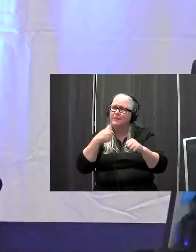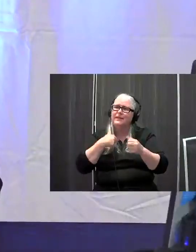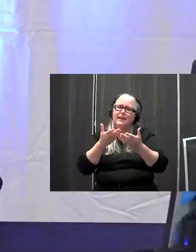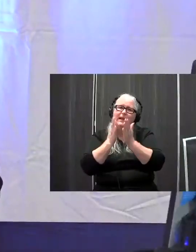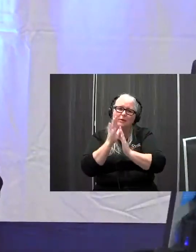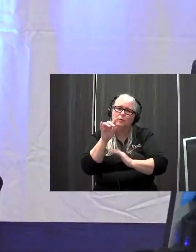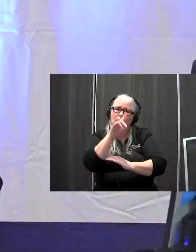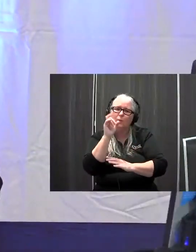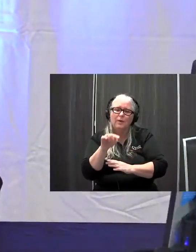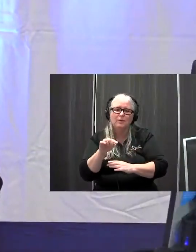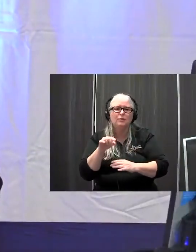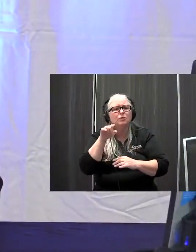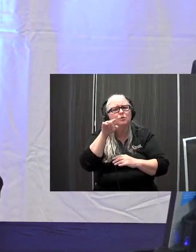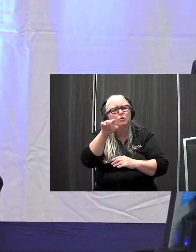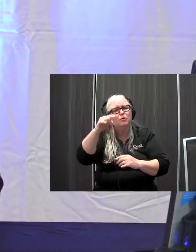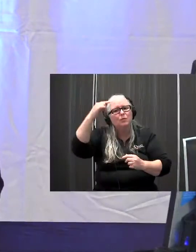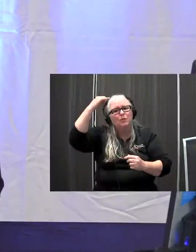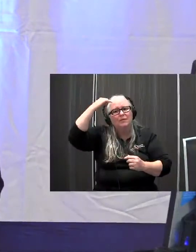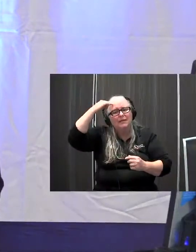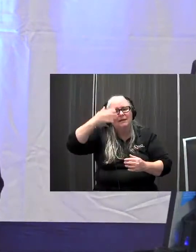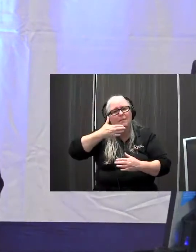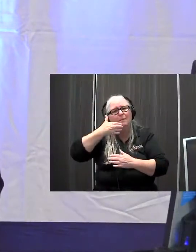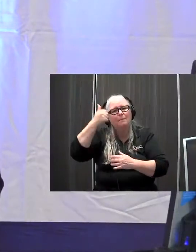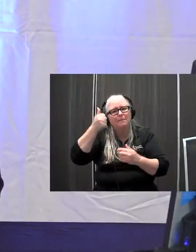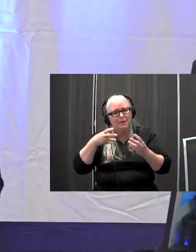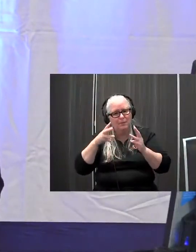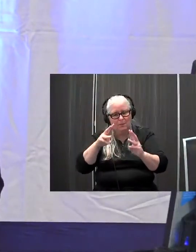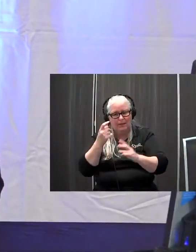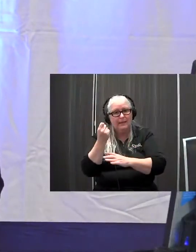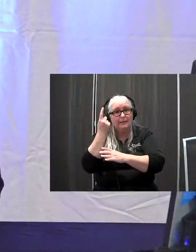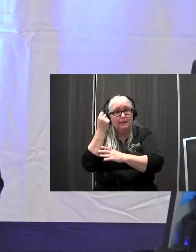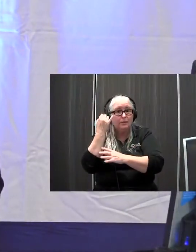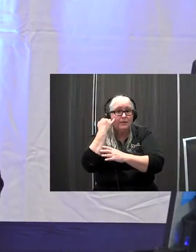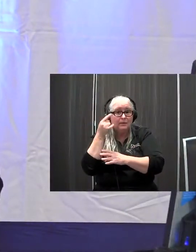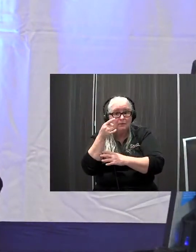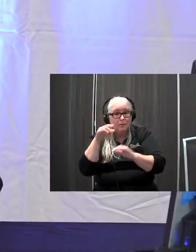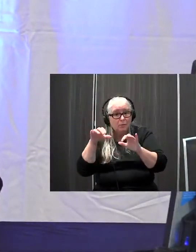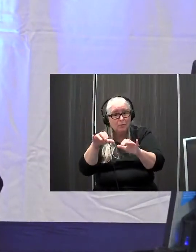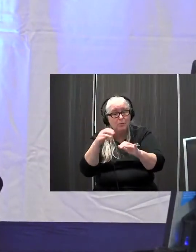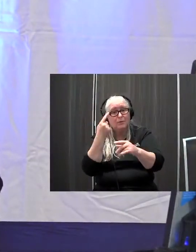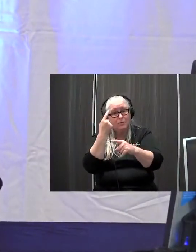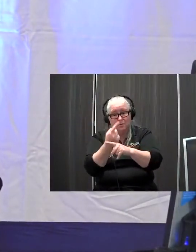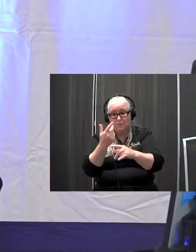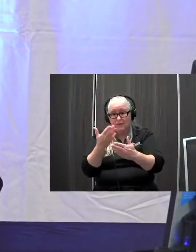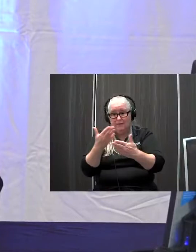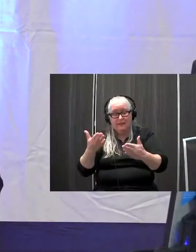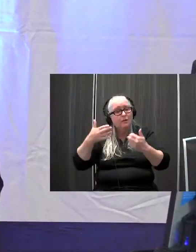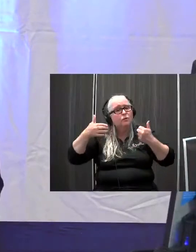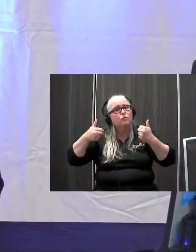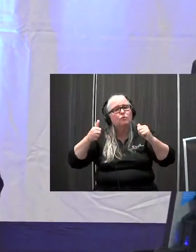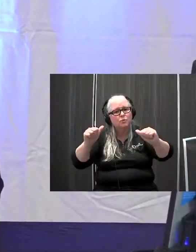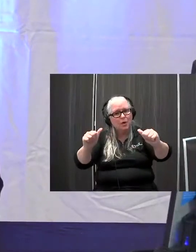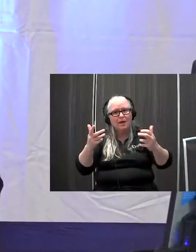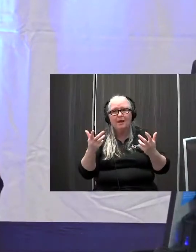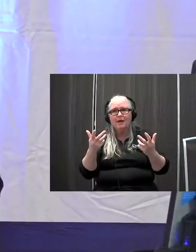lot? Do you think that the best way to understand if you're doing the right thing is really to try it for a period of time and kind